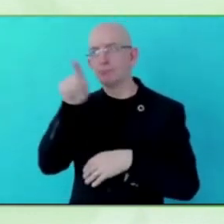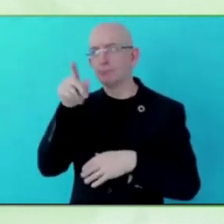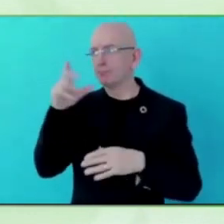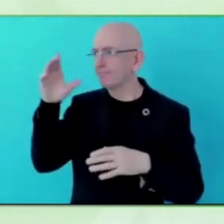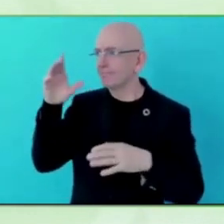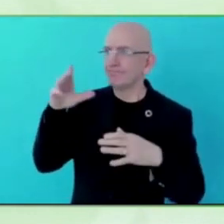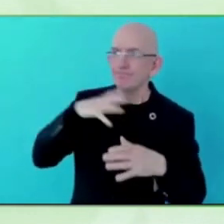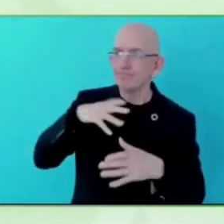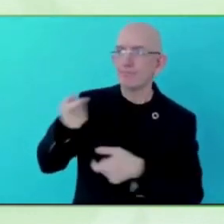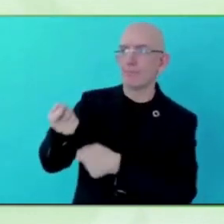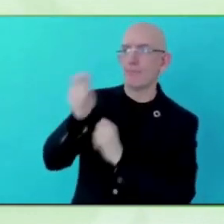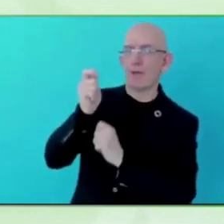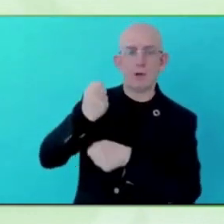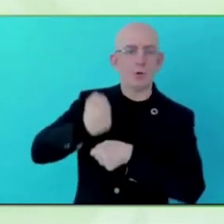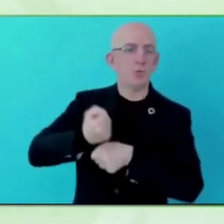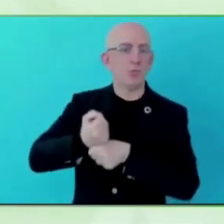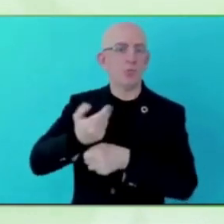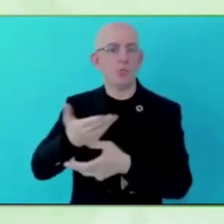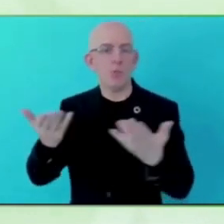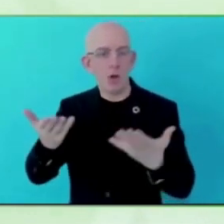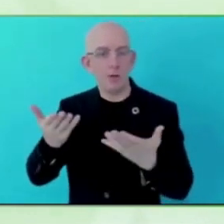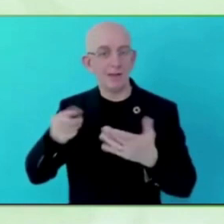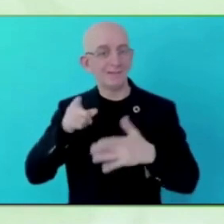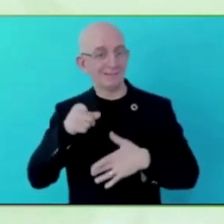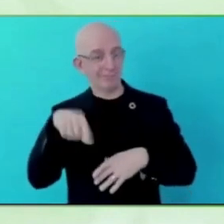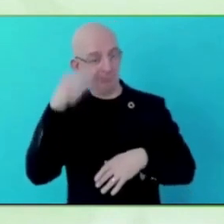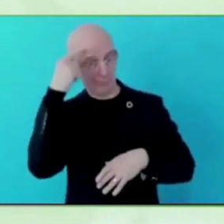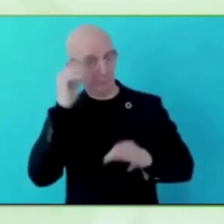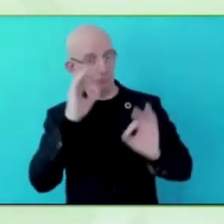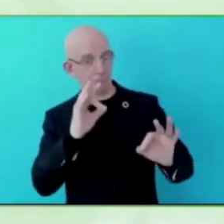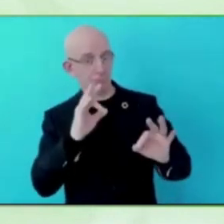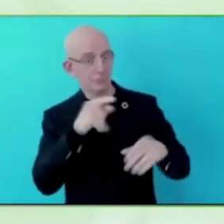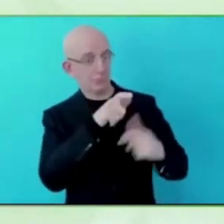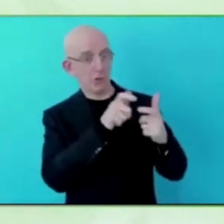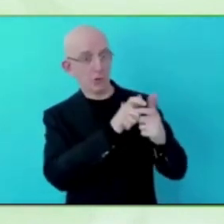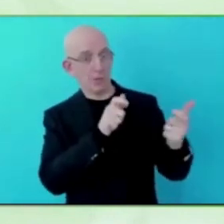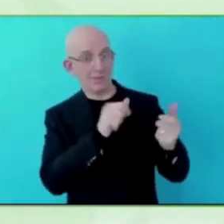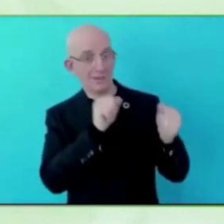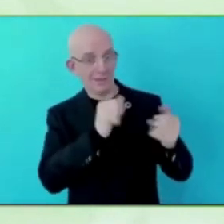so we see this as building the business confidence of the disability sector, as